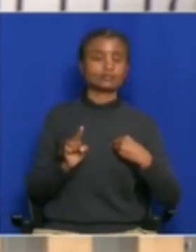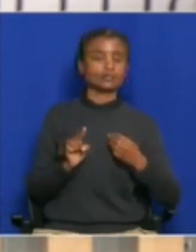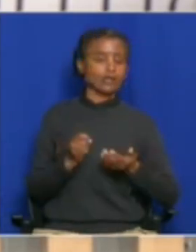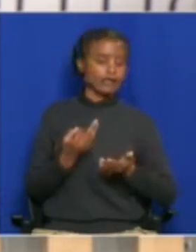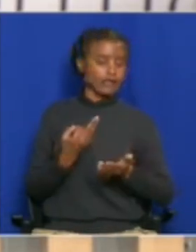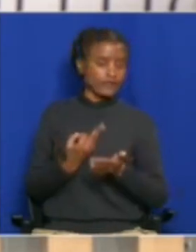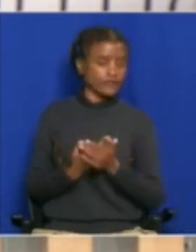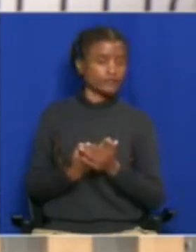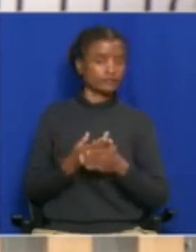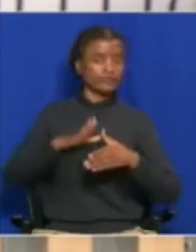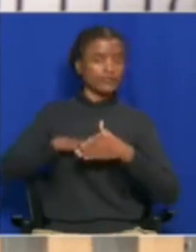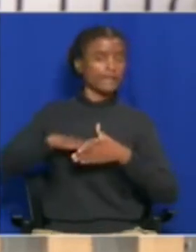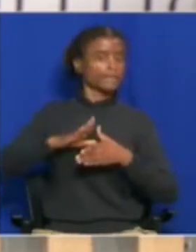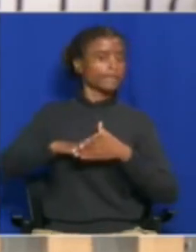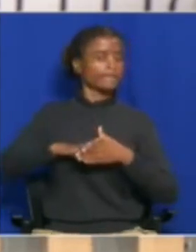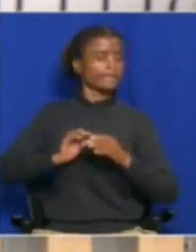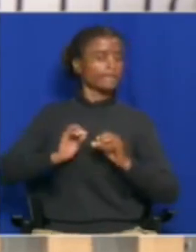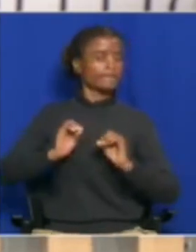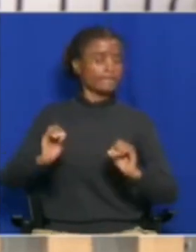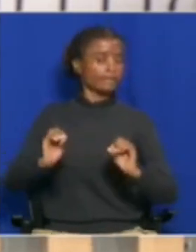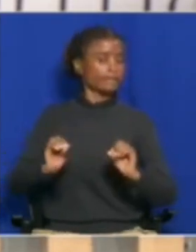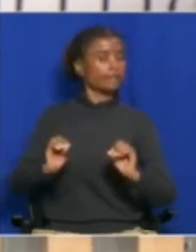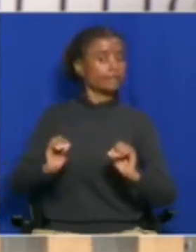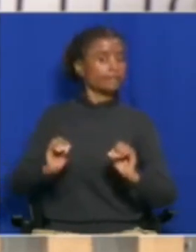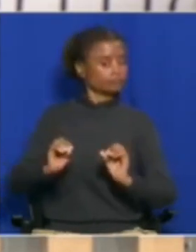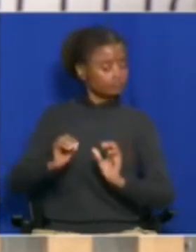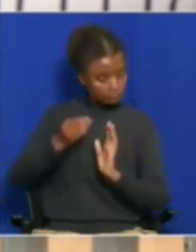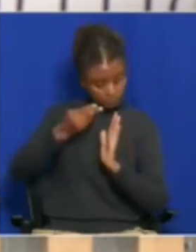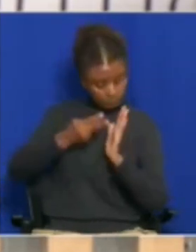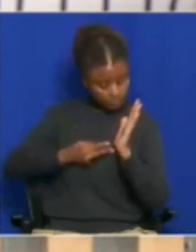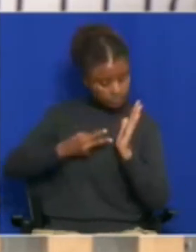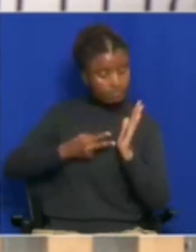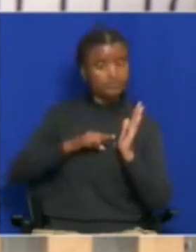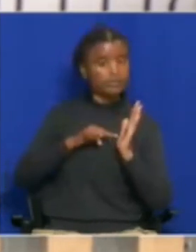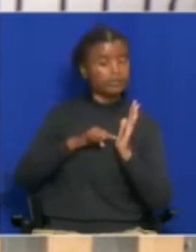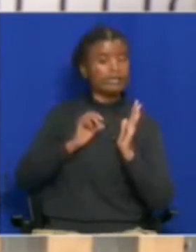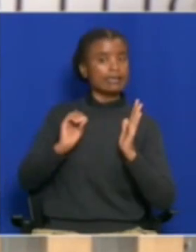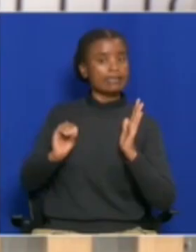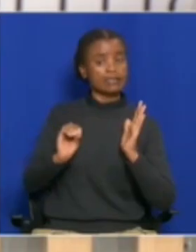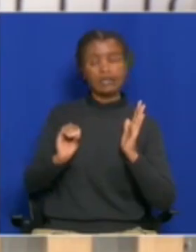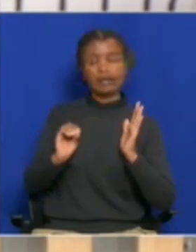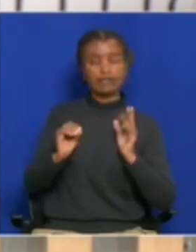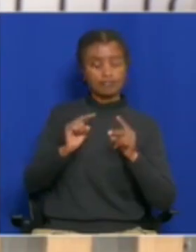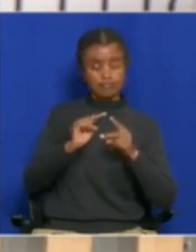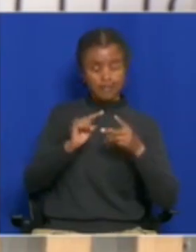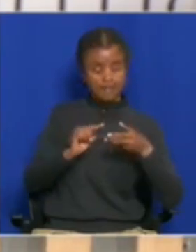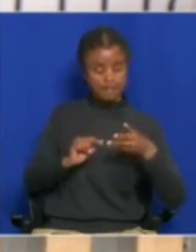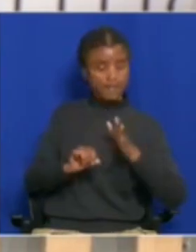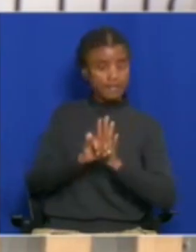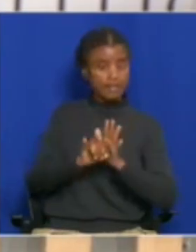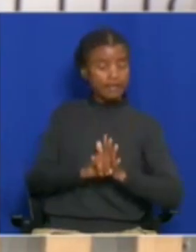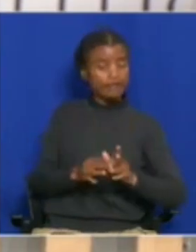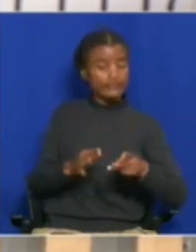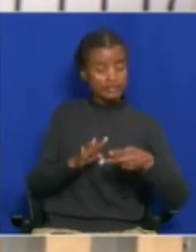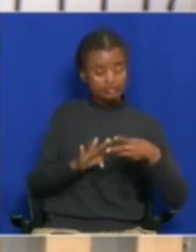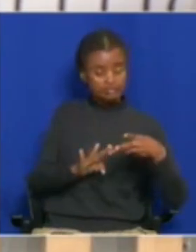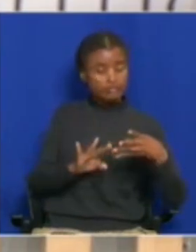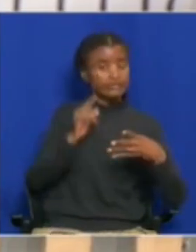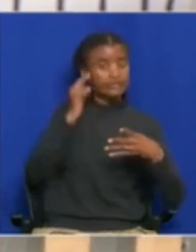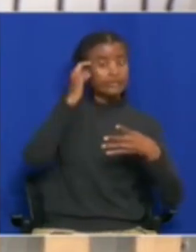this affidavit in respect of all the suspicions as you have identified them? Would that be correct? That would be correct, except he says so